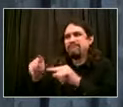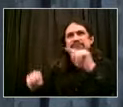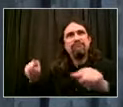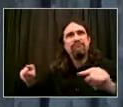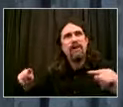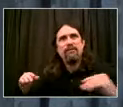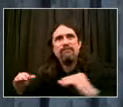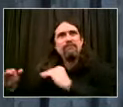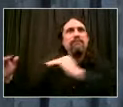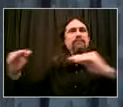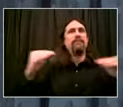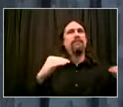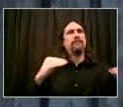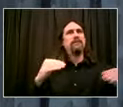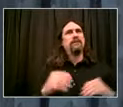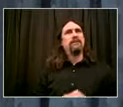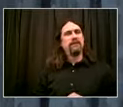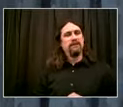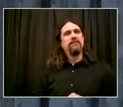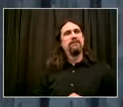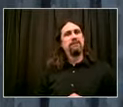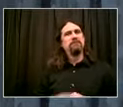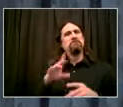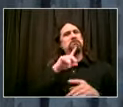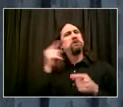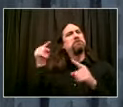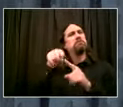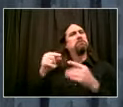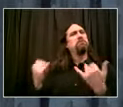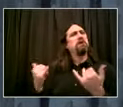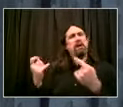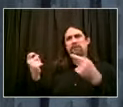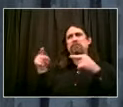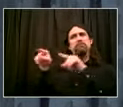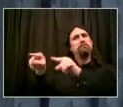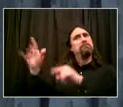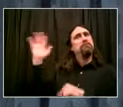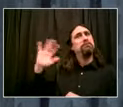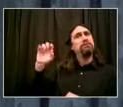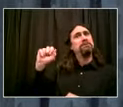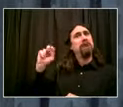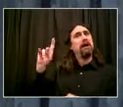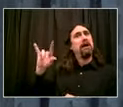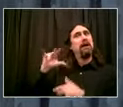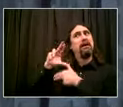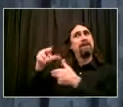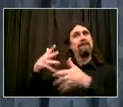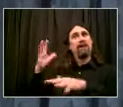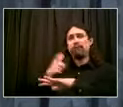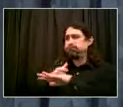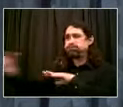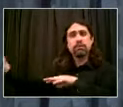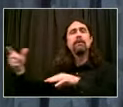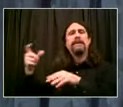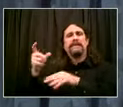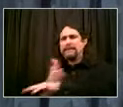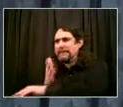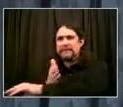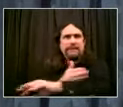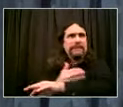with you, Mr. Mayor, I'm going to lead a recovery war room that spans across government. I'll work with our deputy